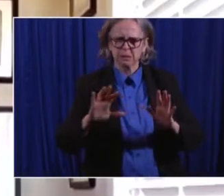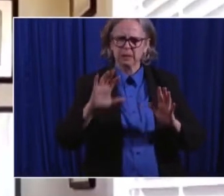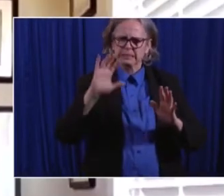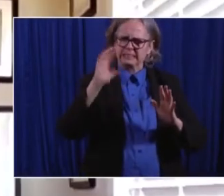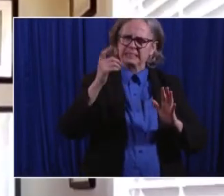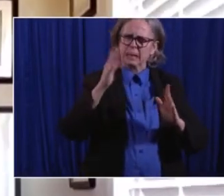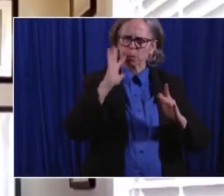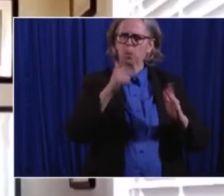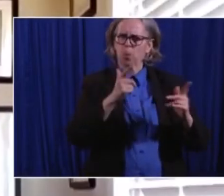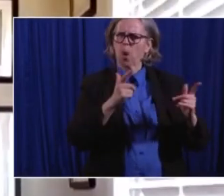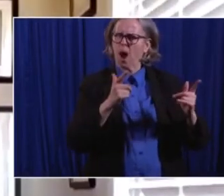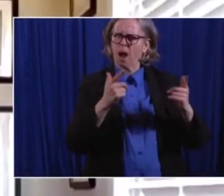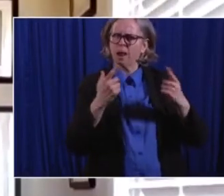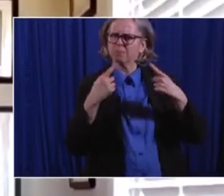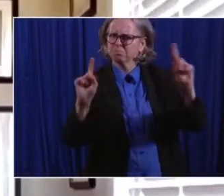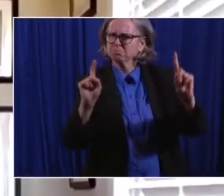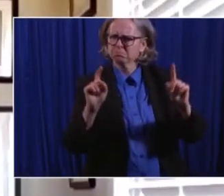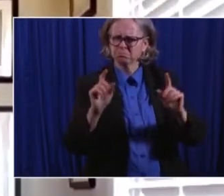very effective.